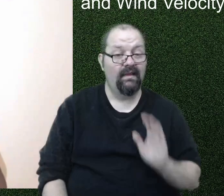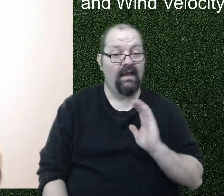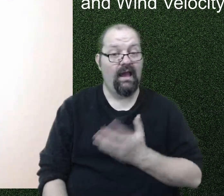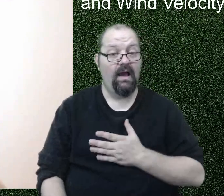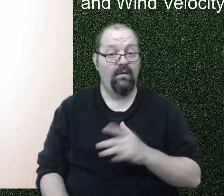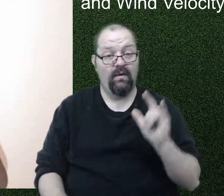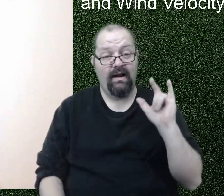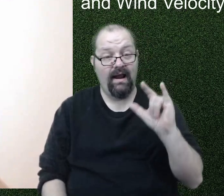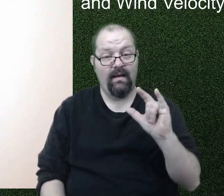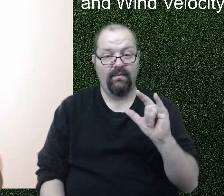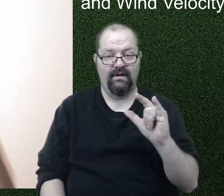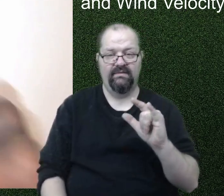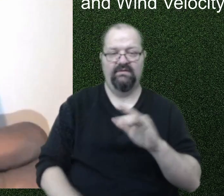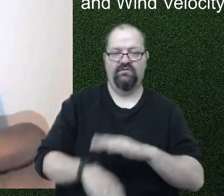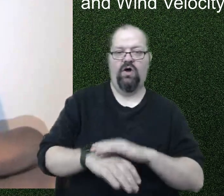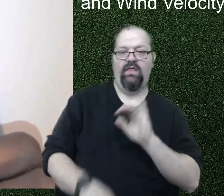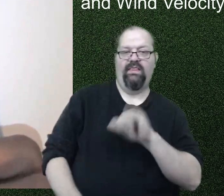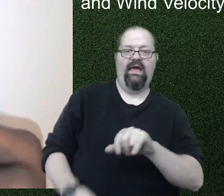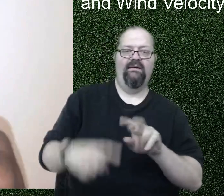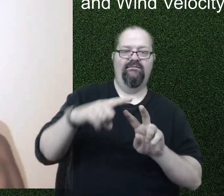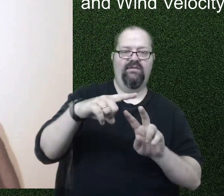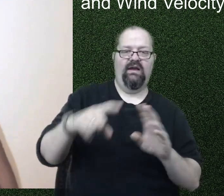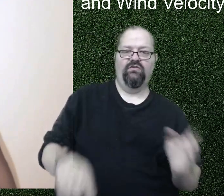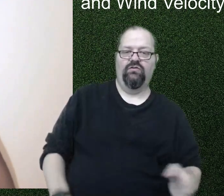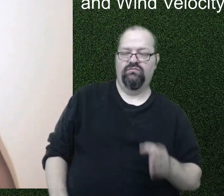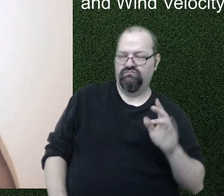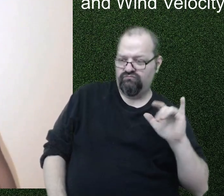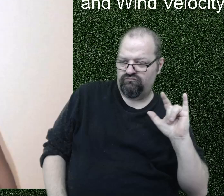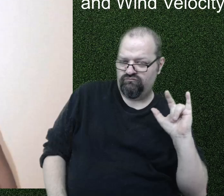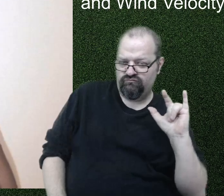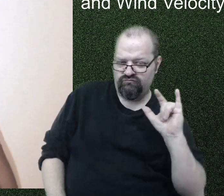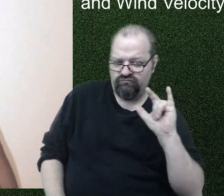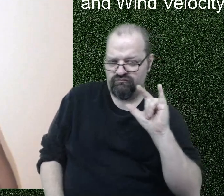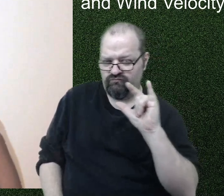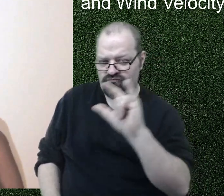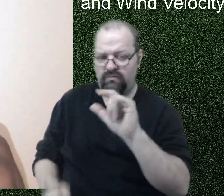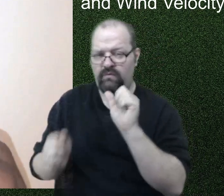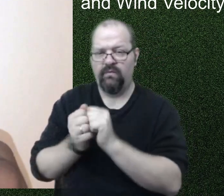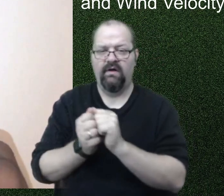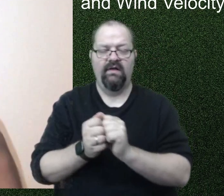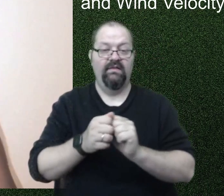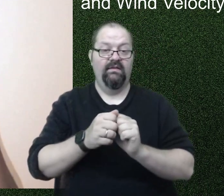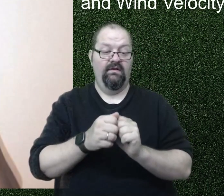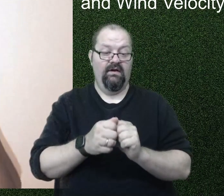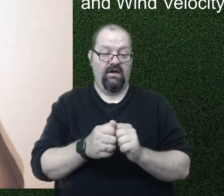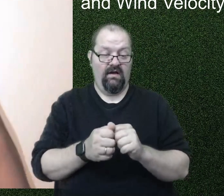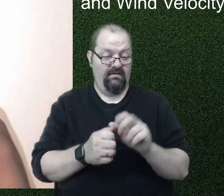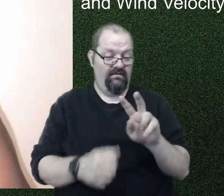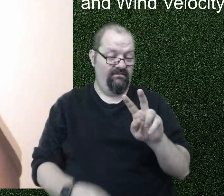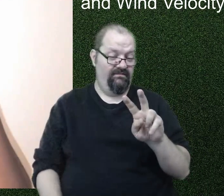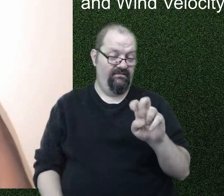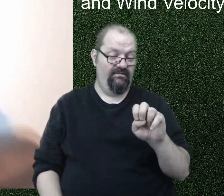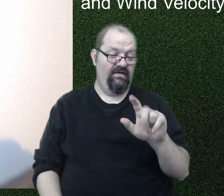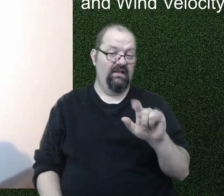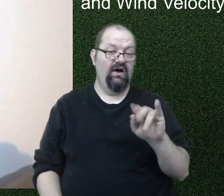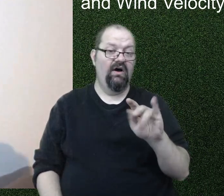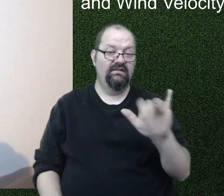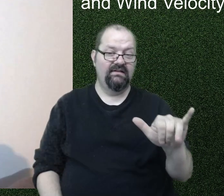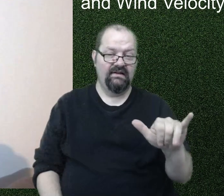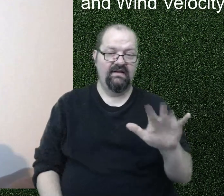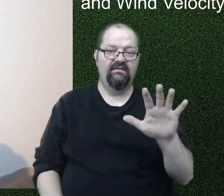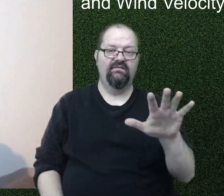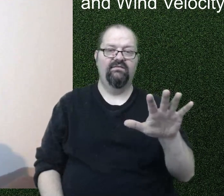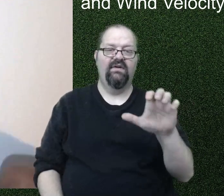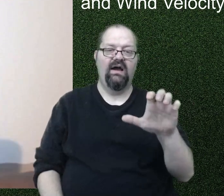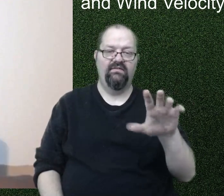is on this vector. It's traveling with a velocity of 500 miles per hour at this bearing, so at